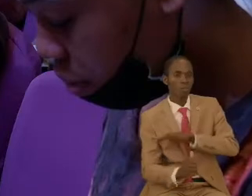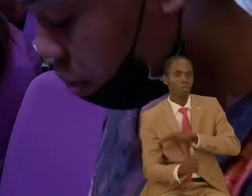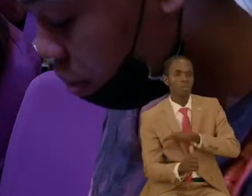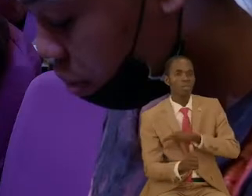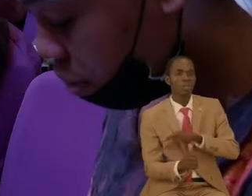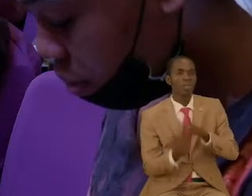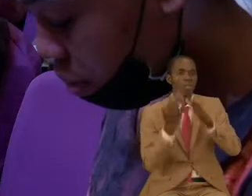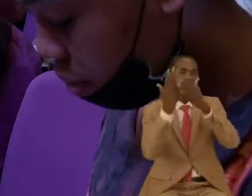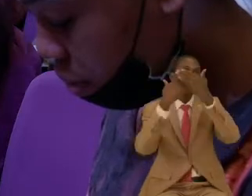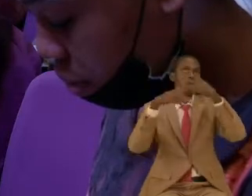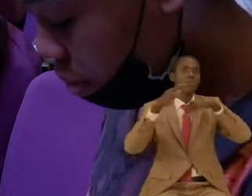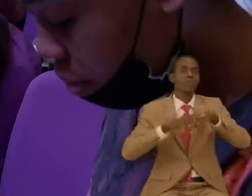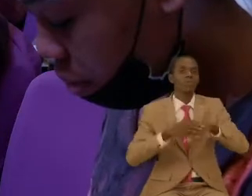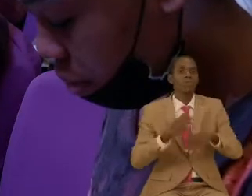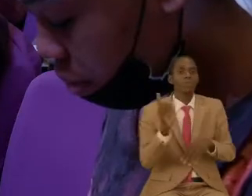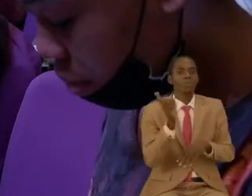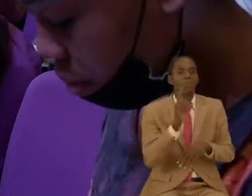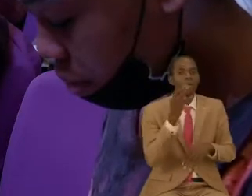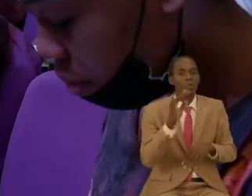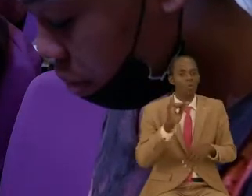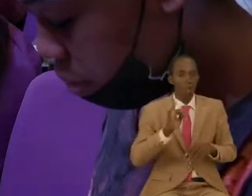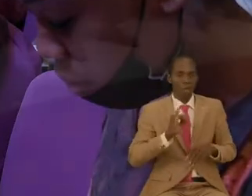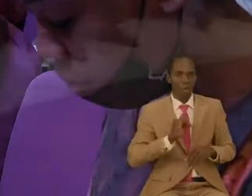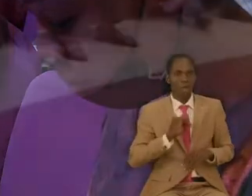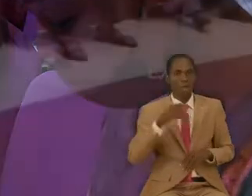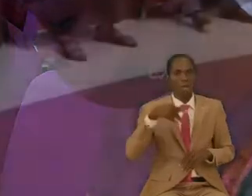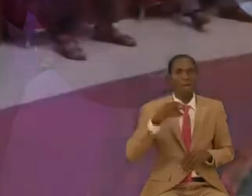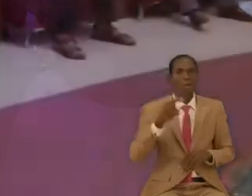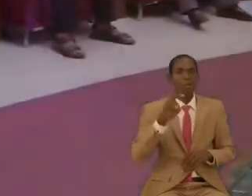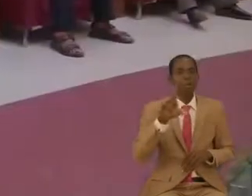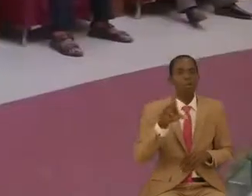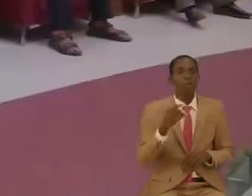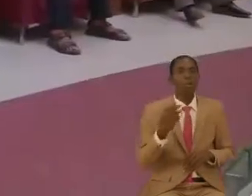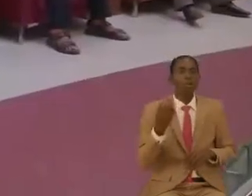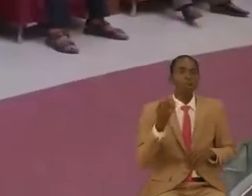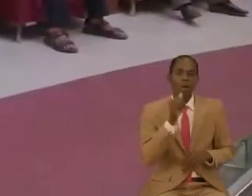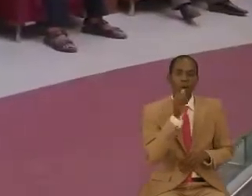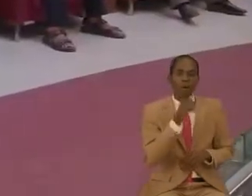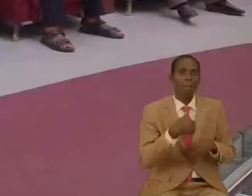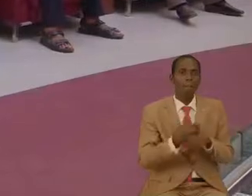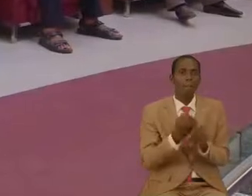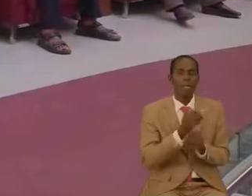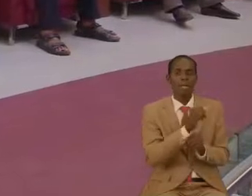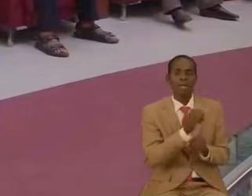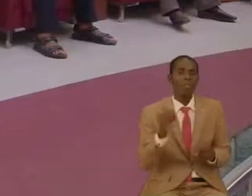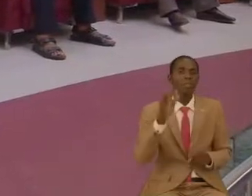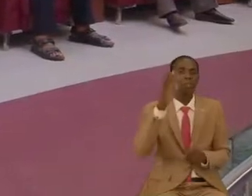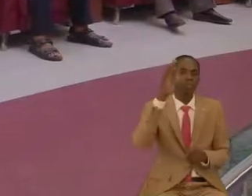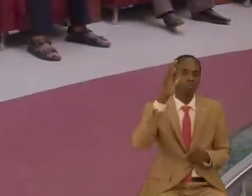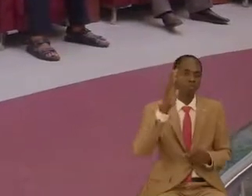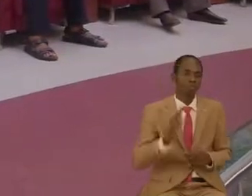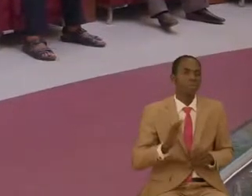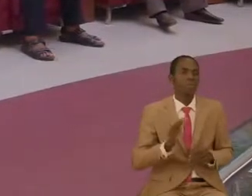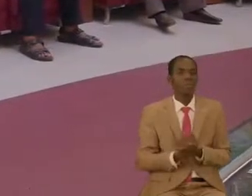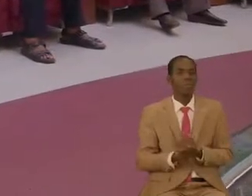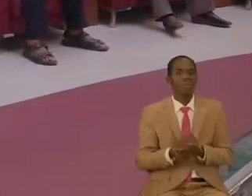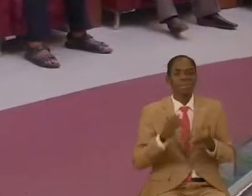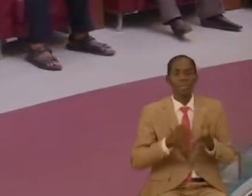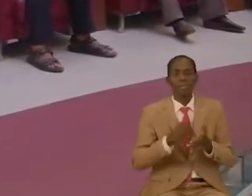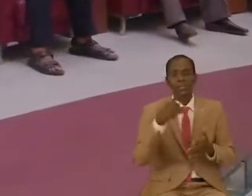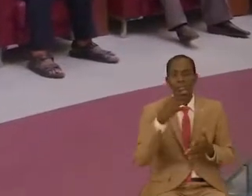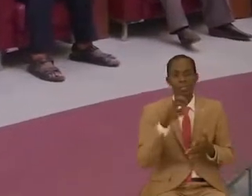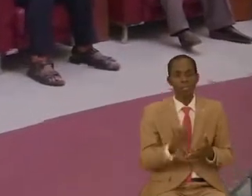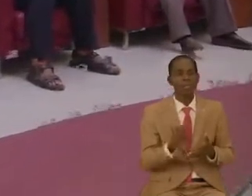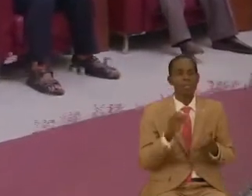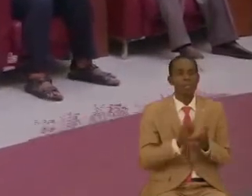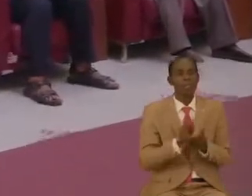under heaven, whereof I, Paul, am made a minister. He says, that's